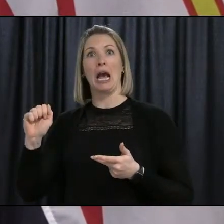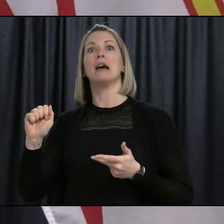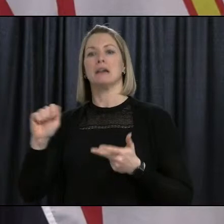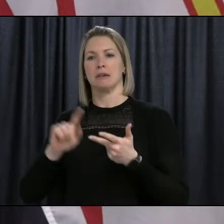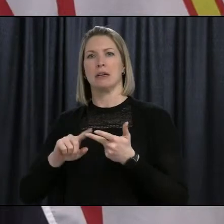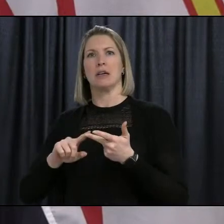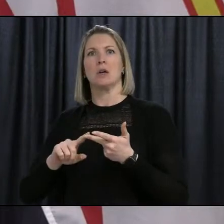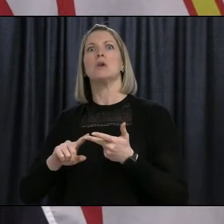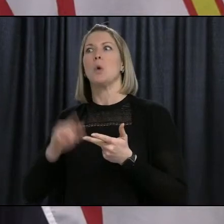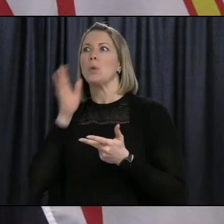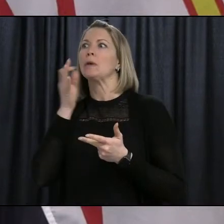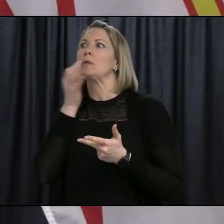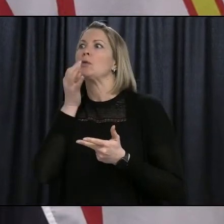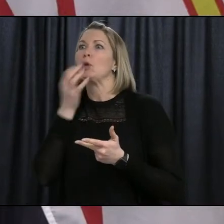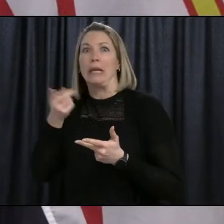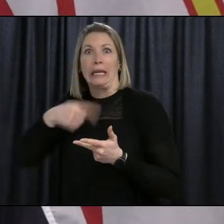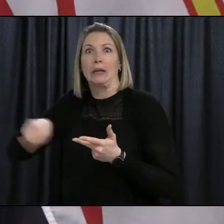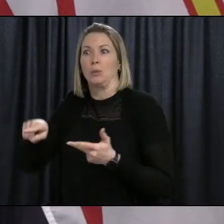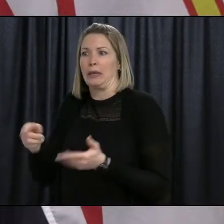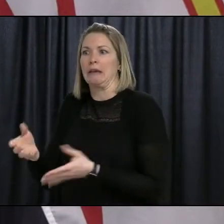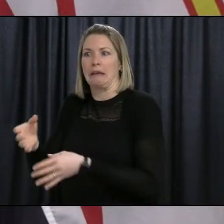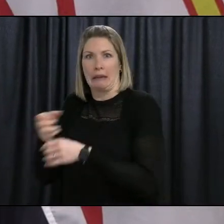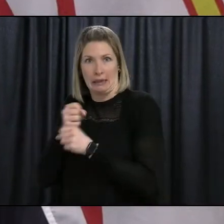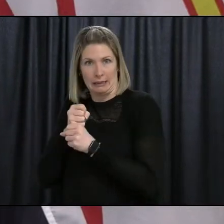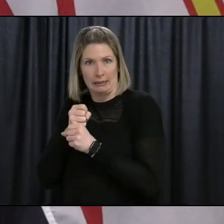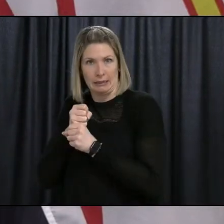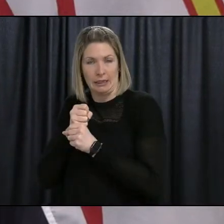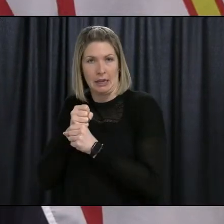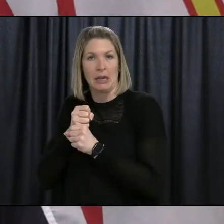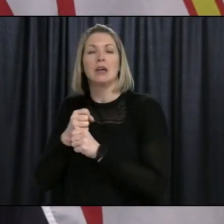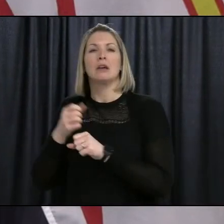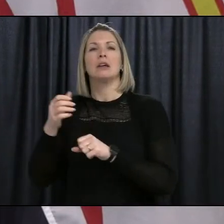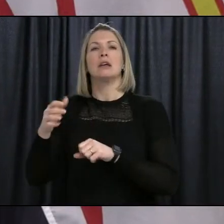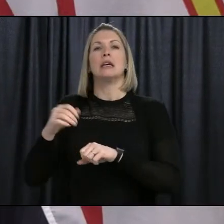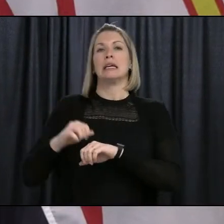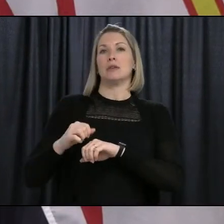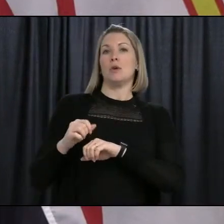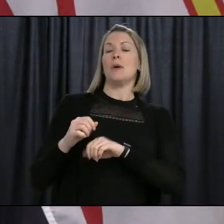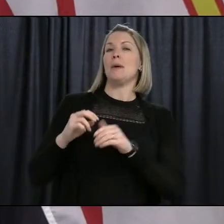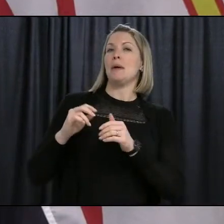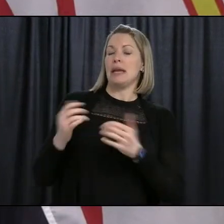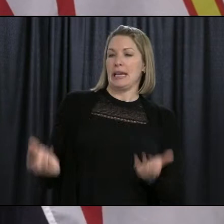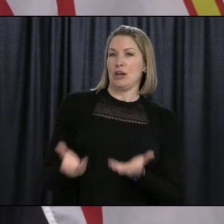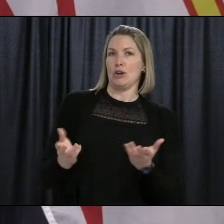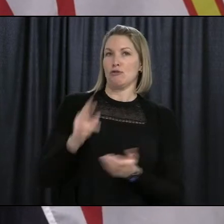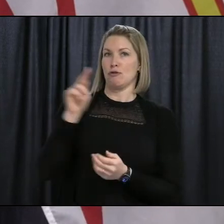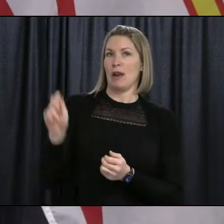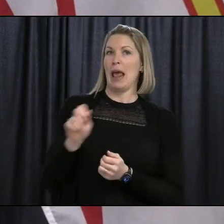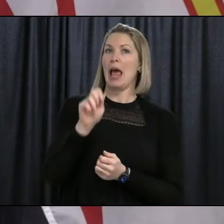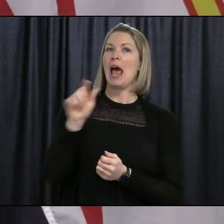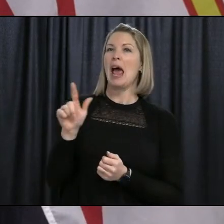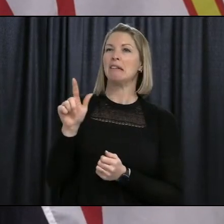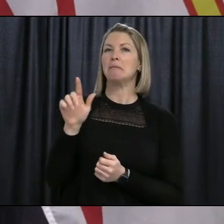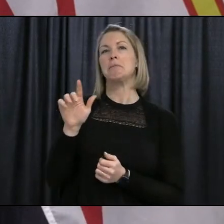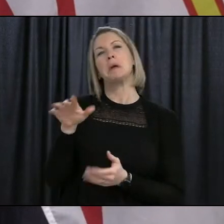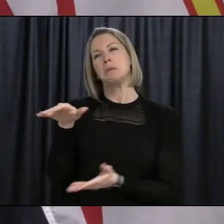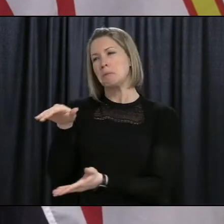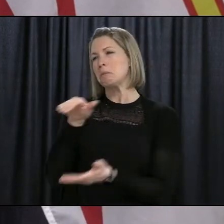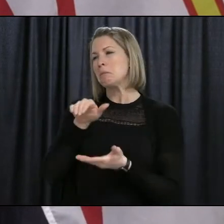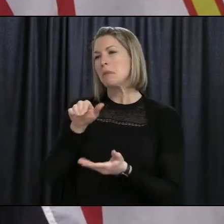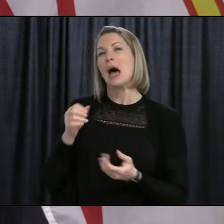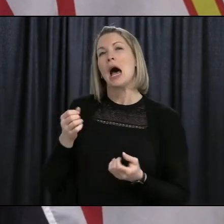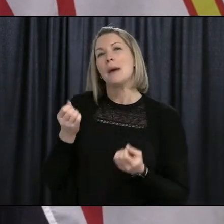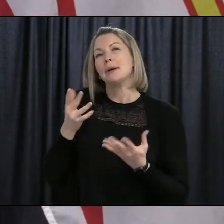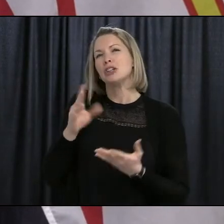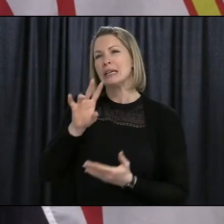provinces and territories will receive their first shipments of this vaccine next week. Newfoundland and Labrador will receive about 7,000